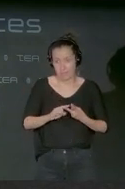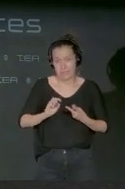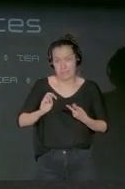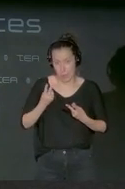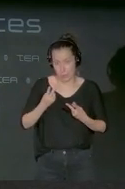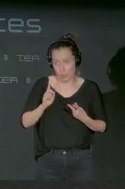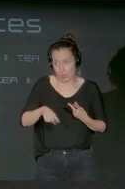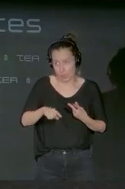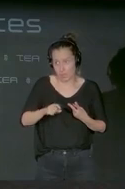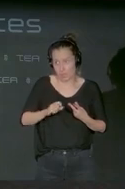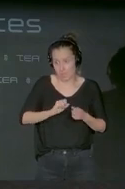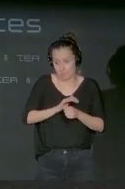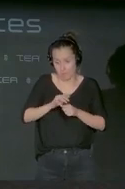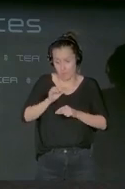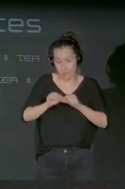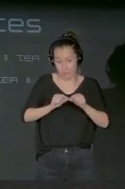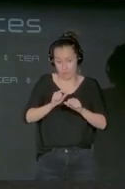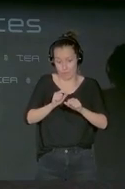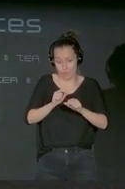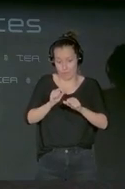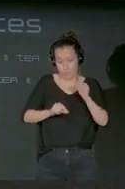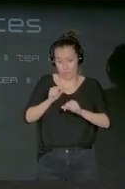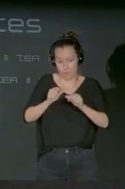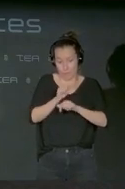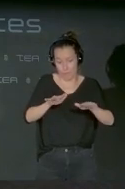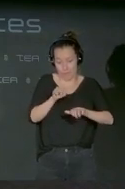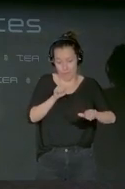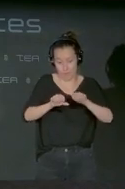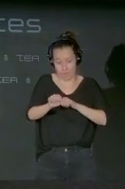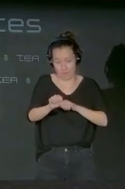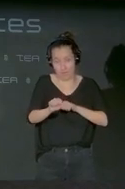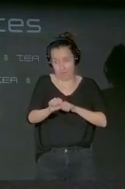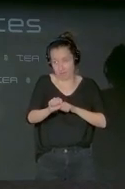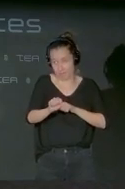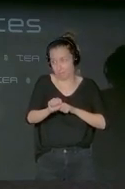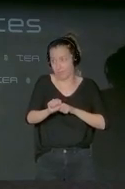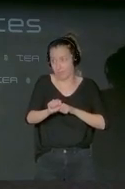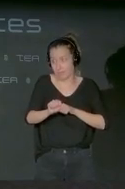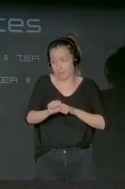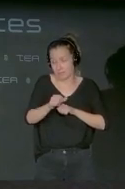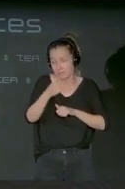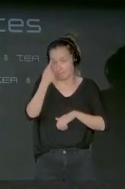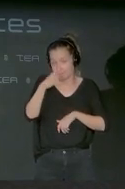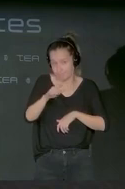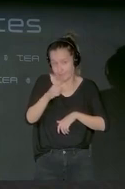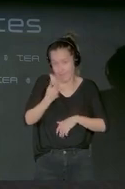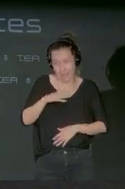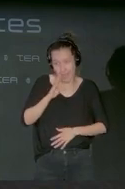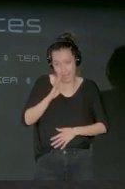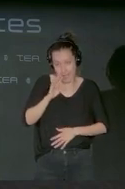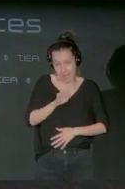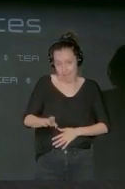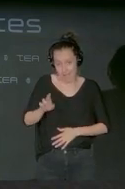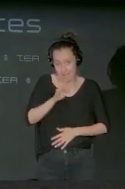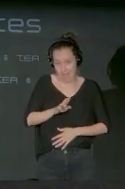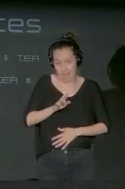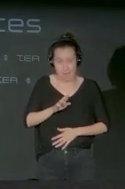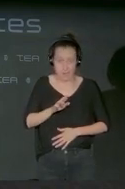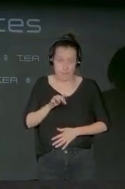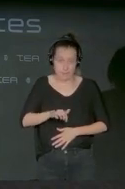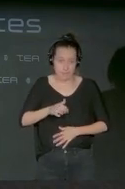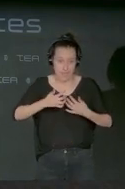noted by an earlier speaker, we were fortunate in that the structure of the industry and the way our products are